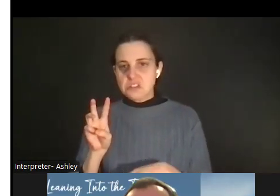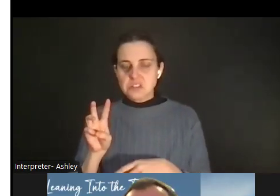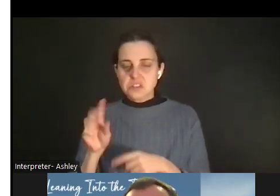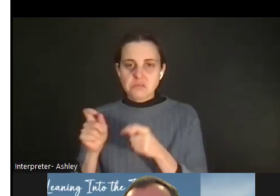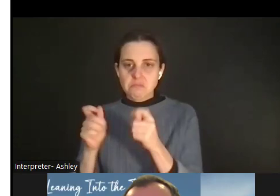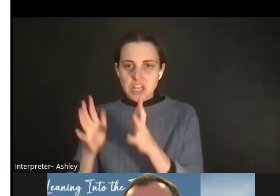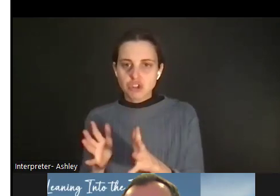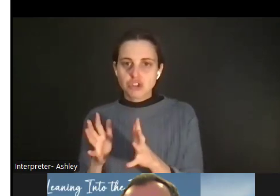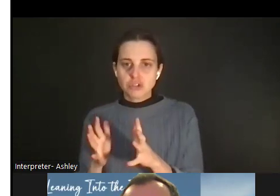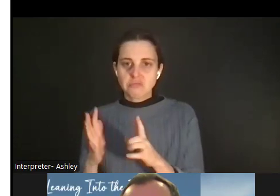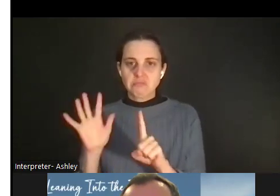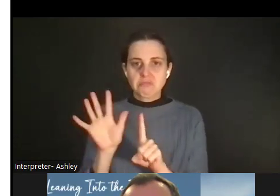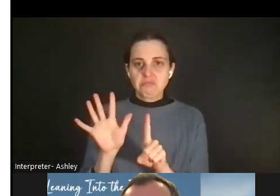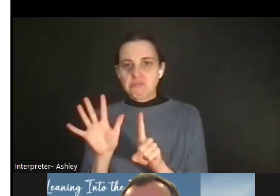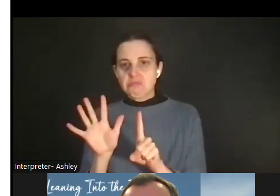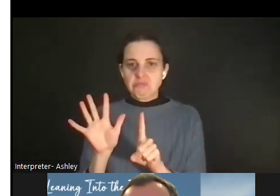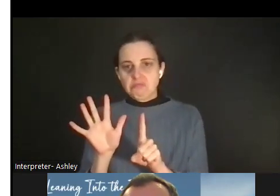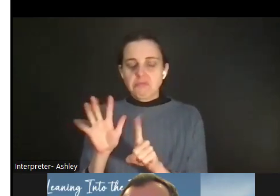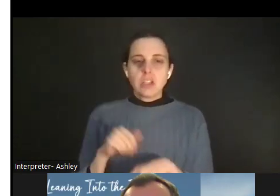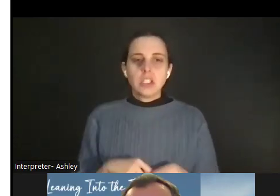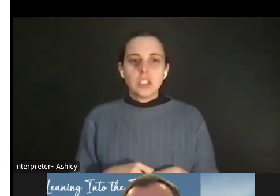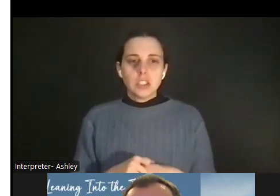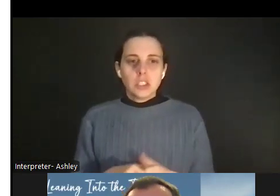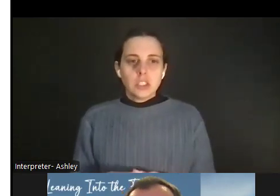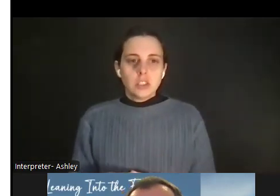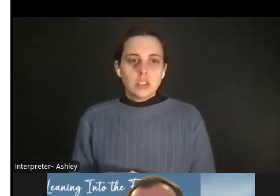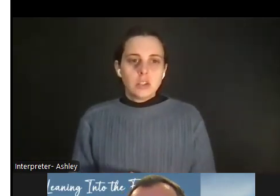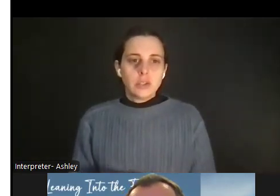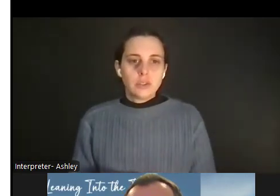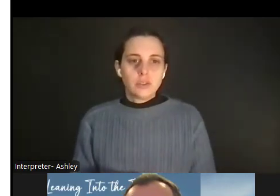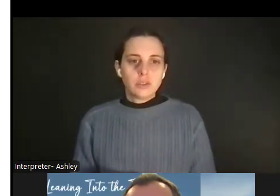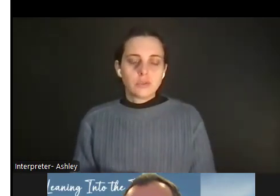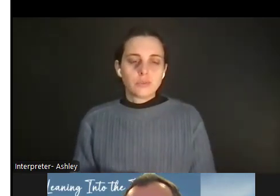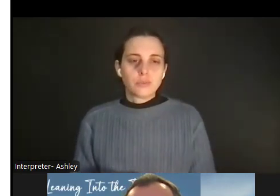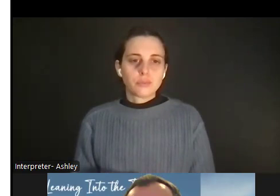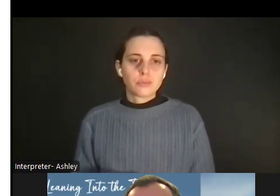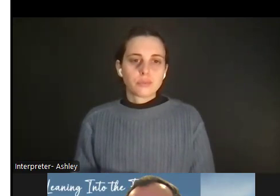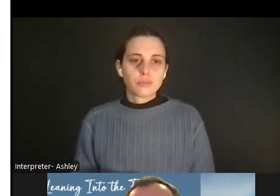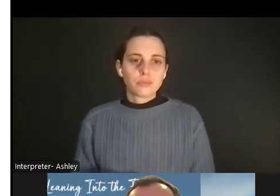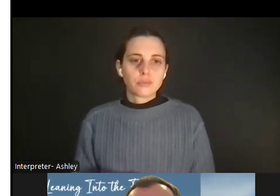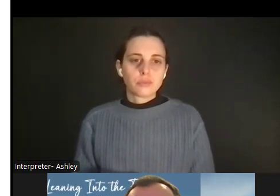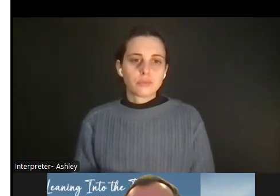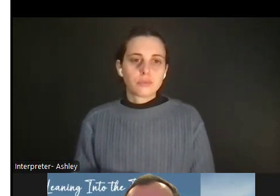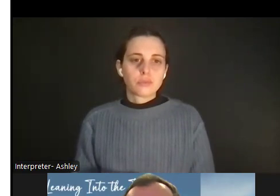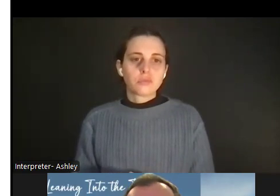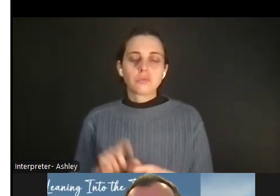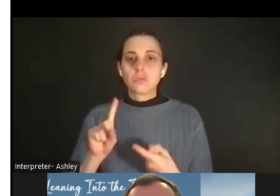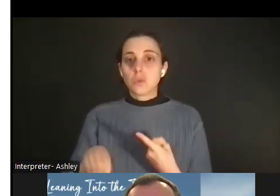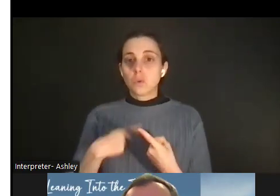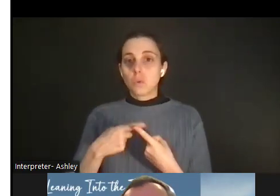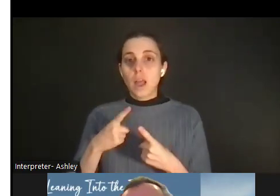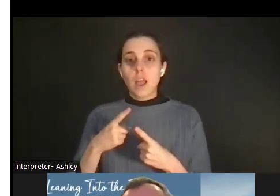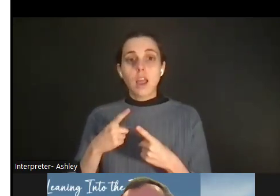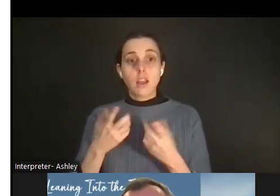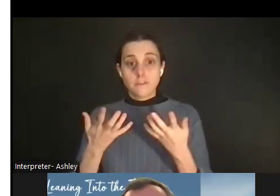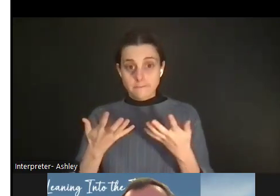upskilling with Lean and Six Sigma skills, our supervisors, our managers, our leaders, then they become mentors